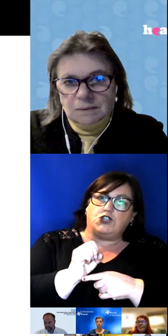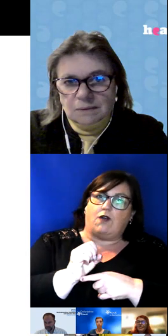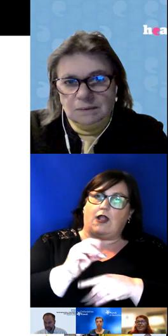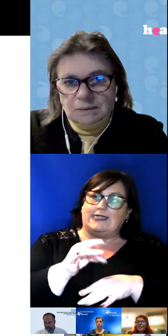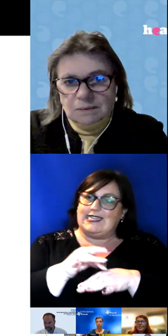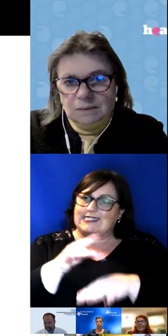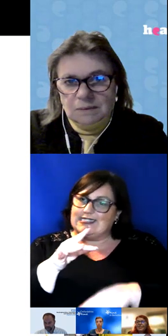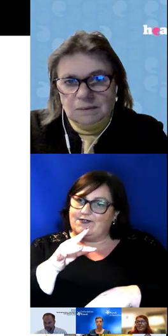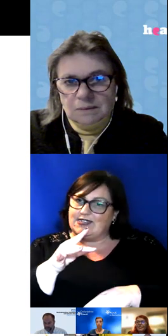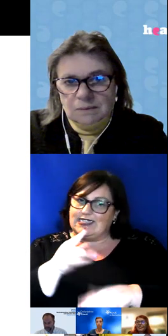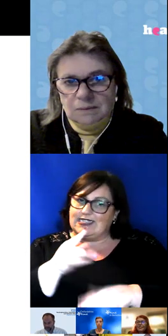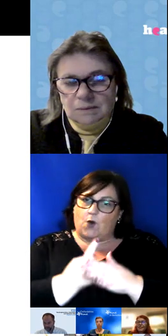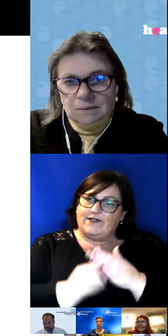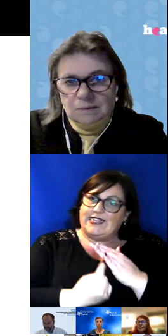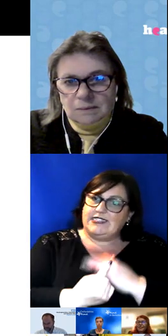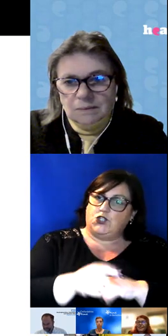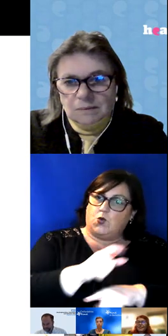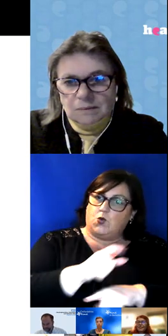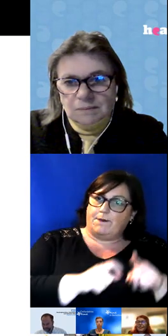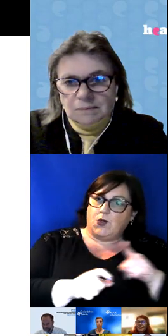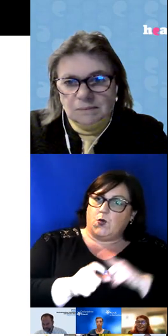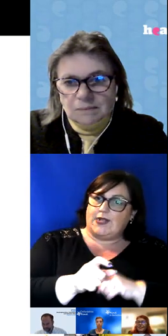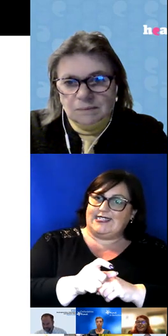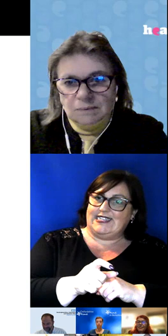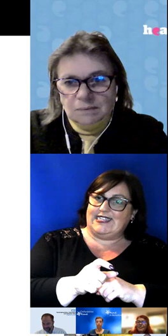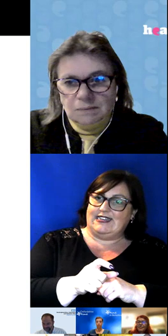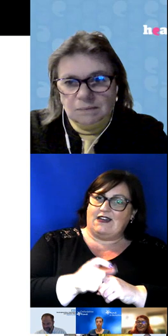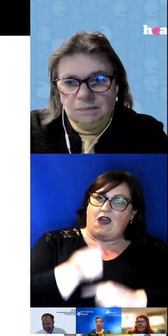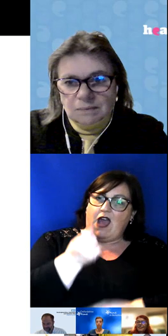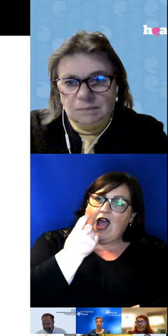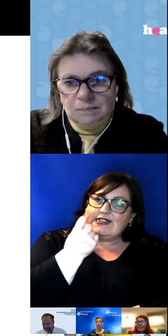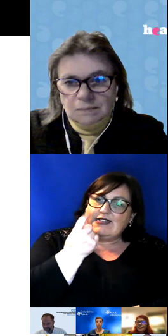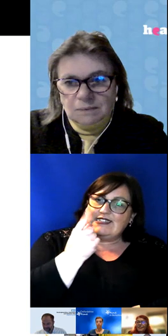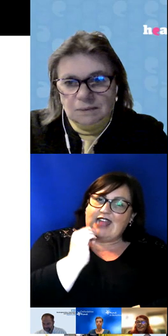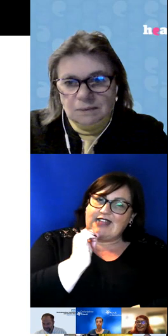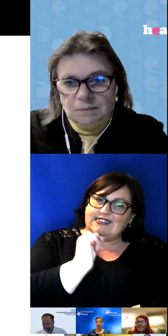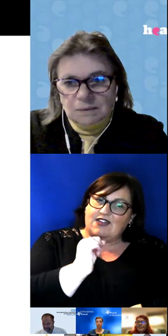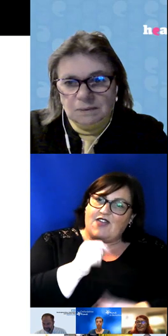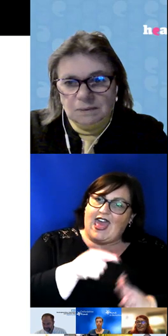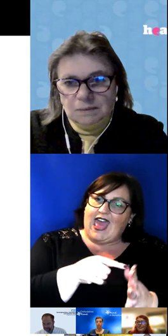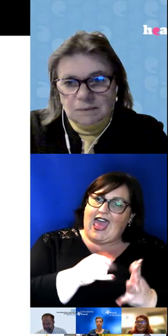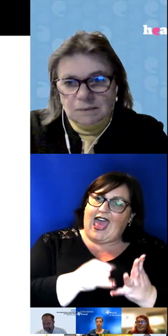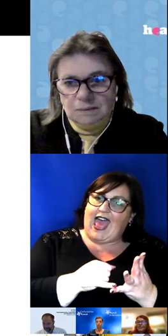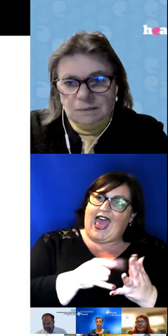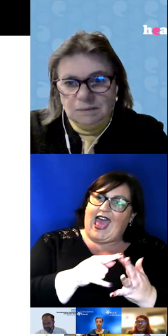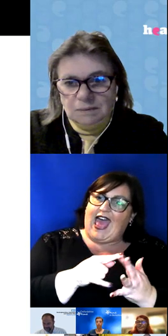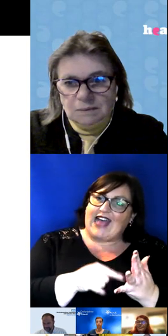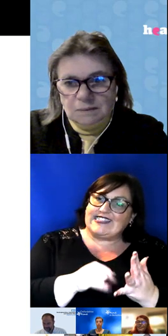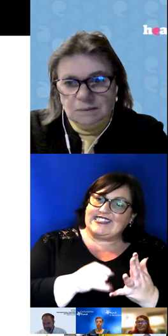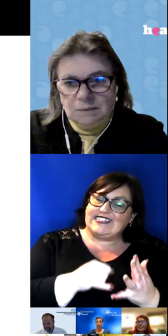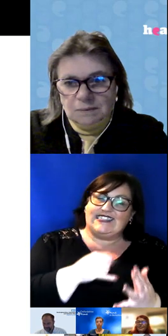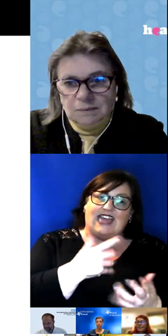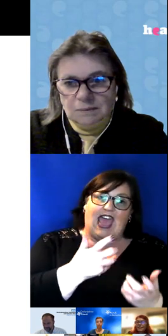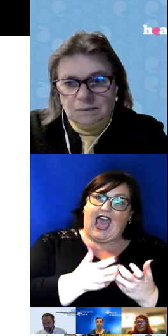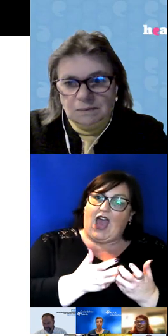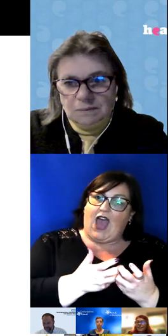individual communities, understanding the assets that the individual communities have, how we can utilize them, and make sure